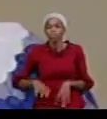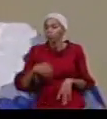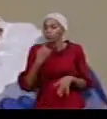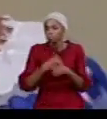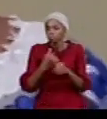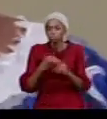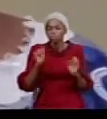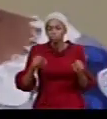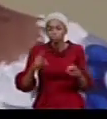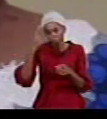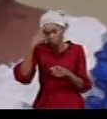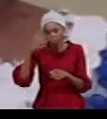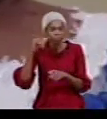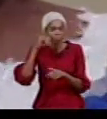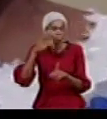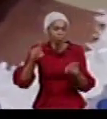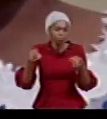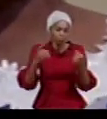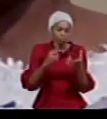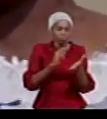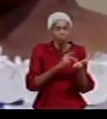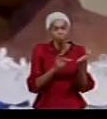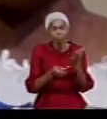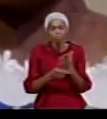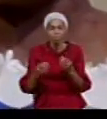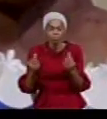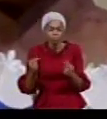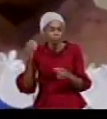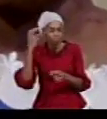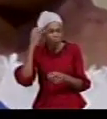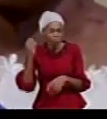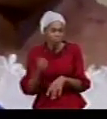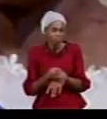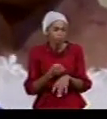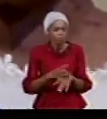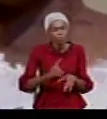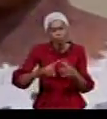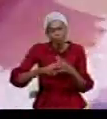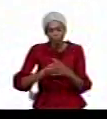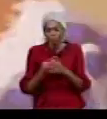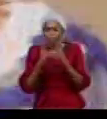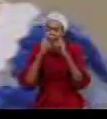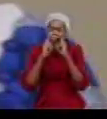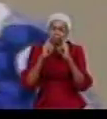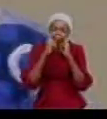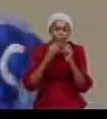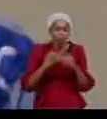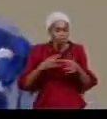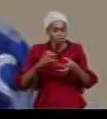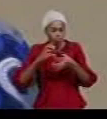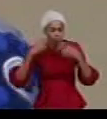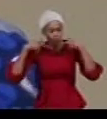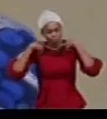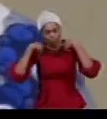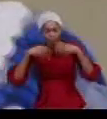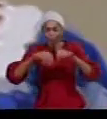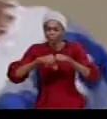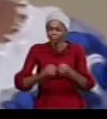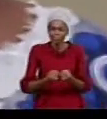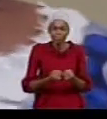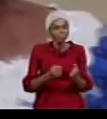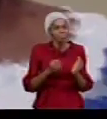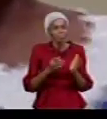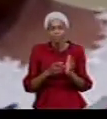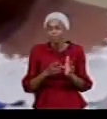message, I started crying. It was like a yoke was broken in the inside of me. Jesus, I defeated you.